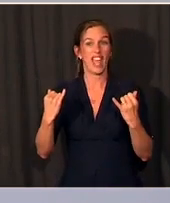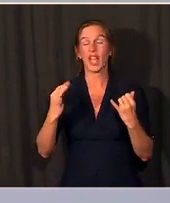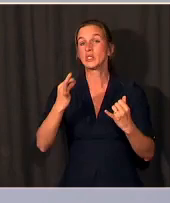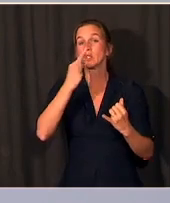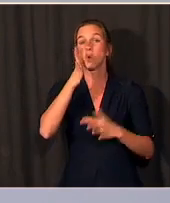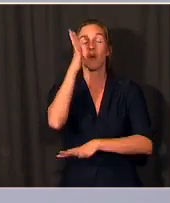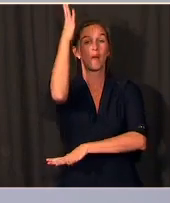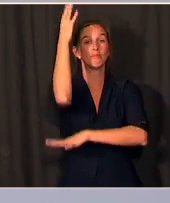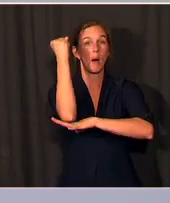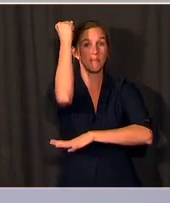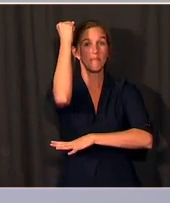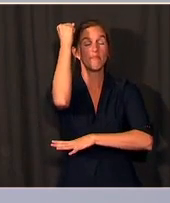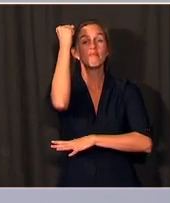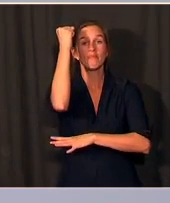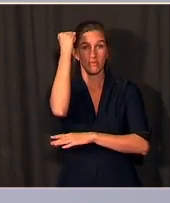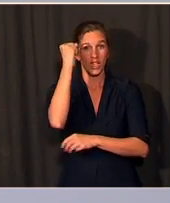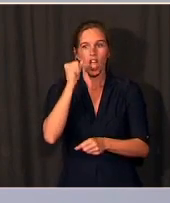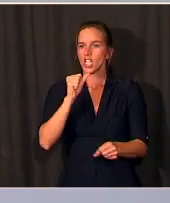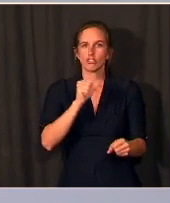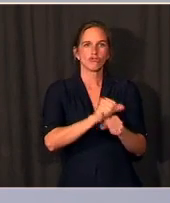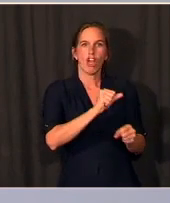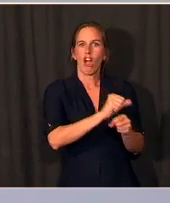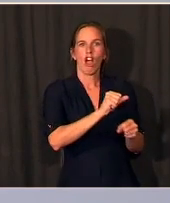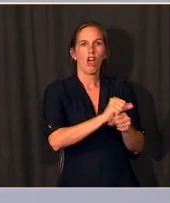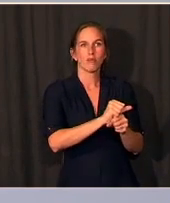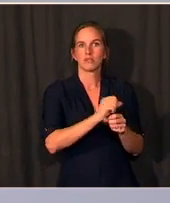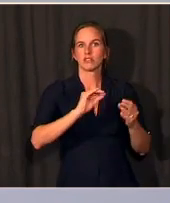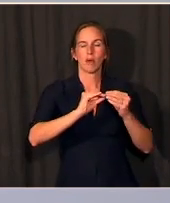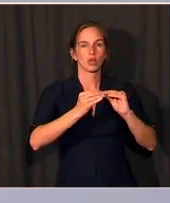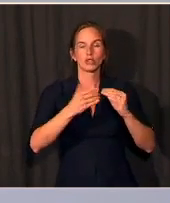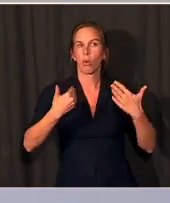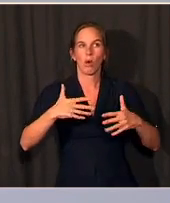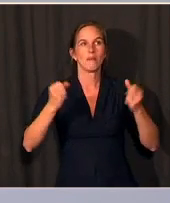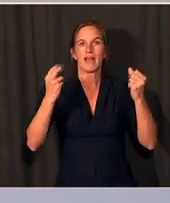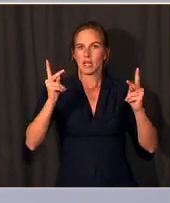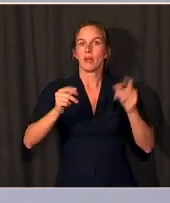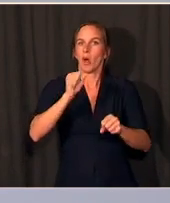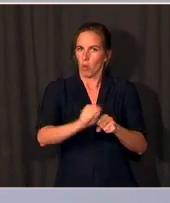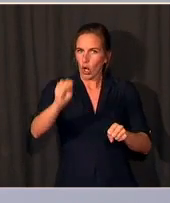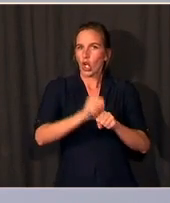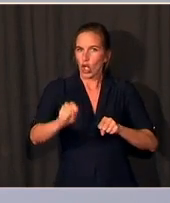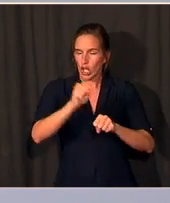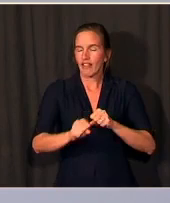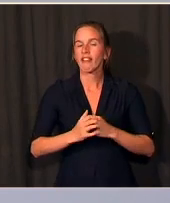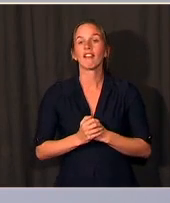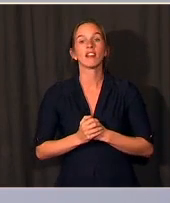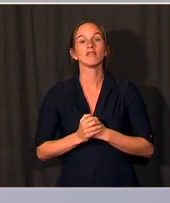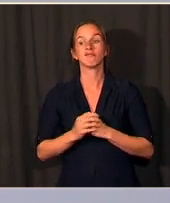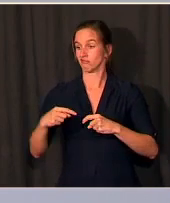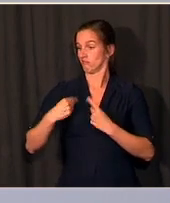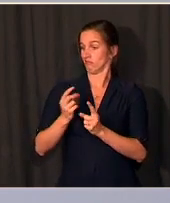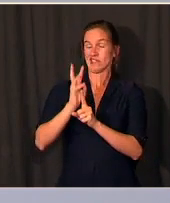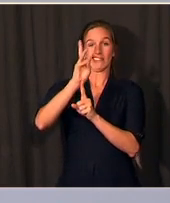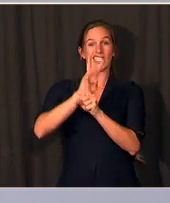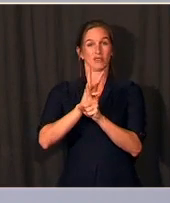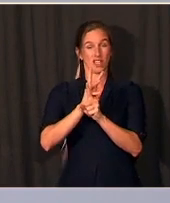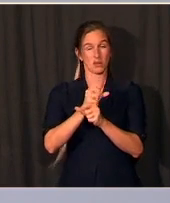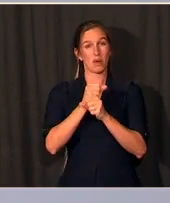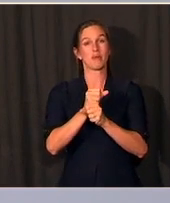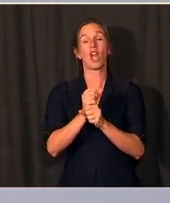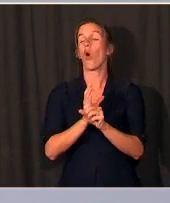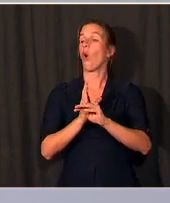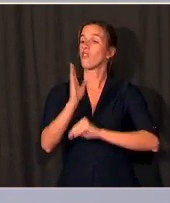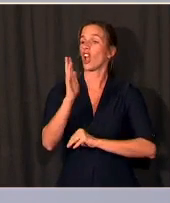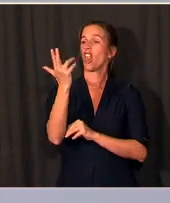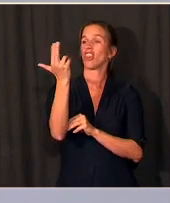Our jobs records are incredible. The job numbers are incredible. In the last 6 months, we've created over 13 million jobs and slashed